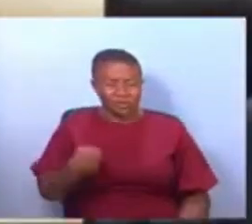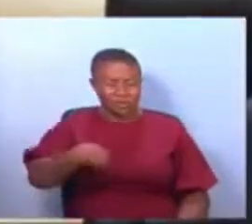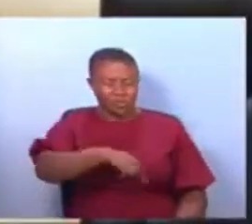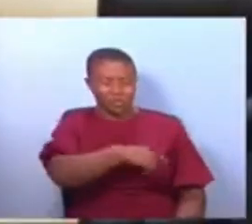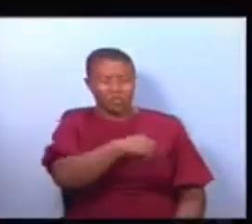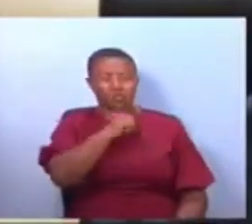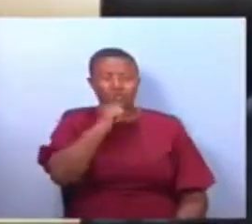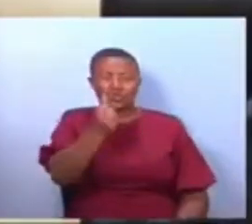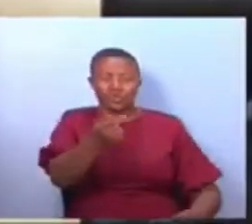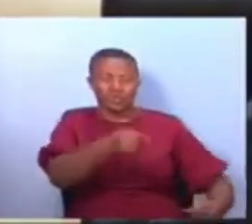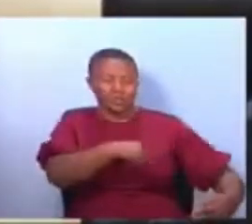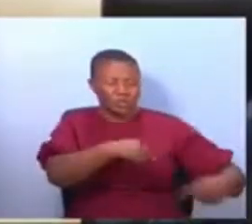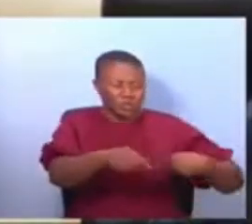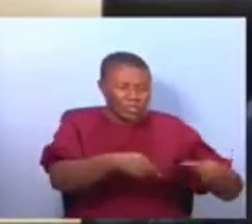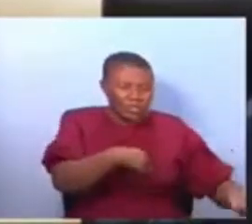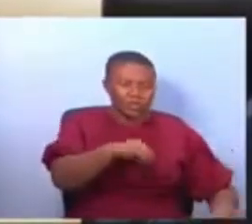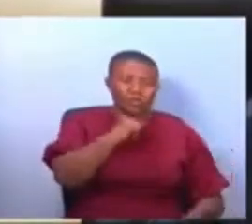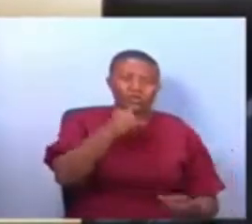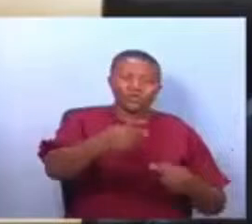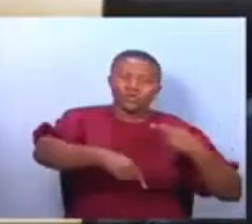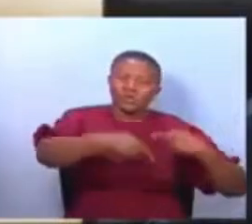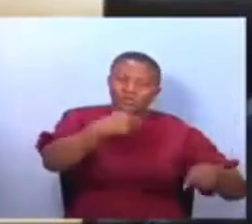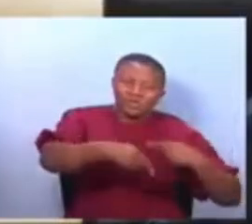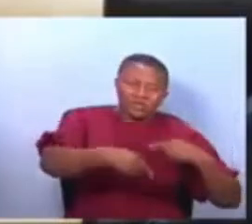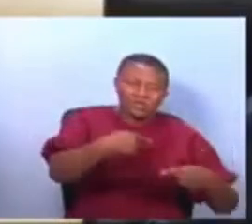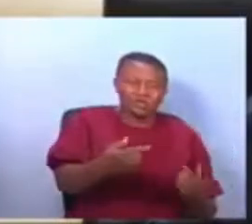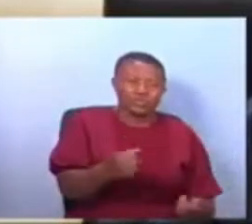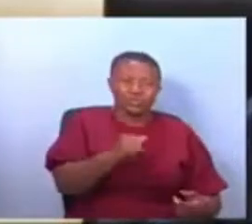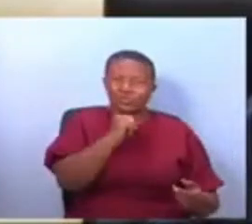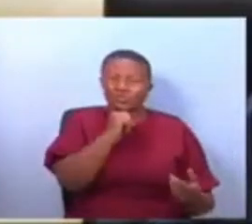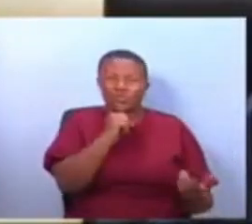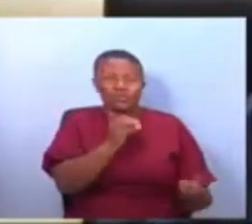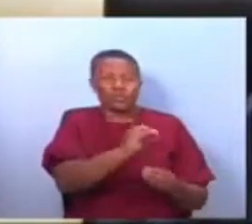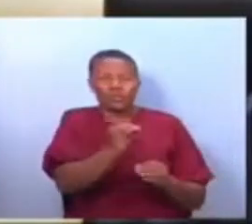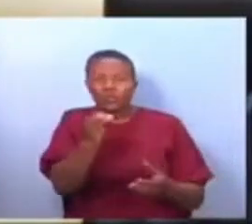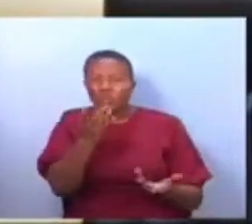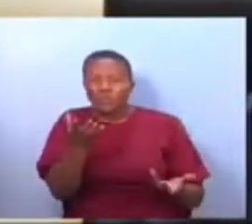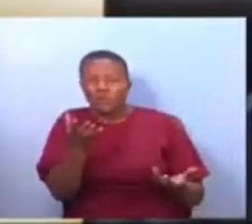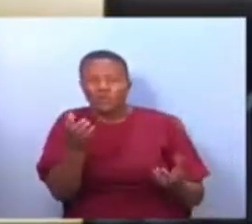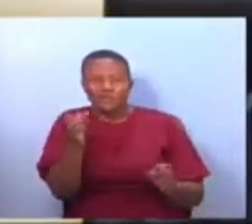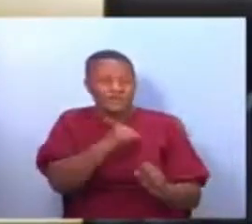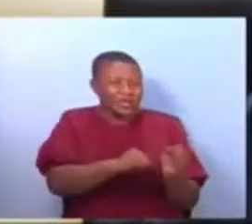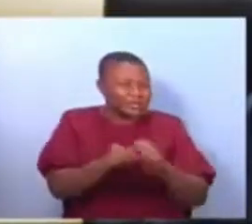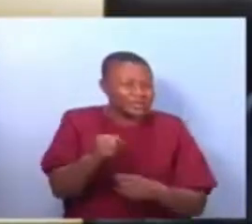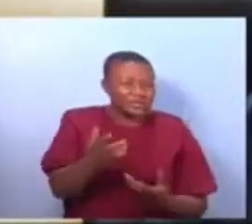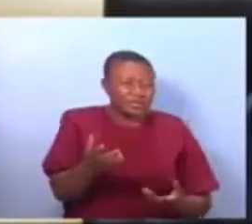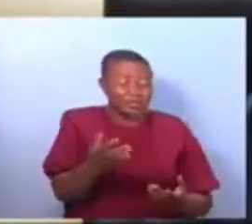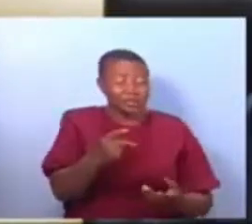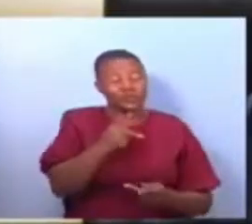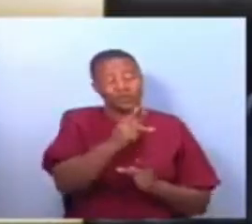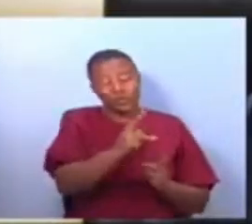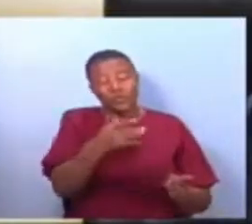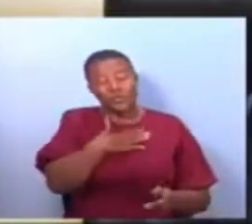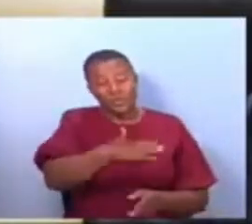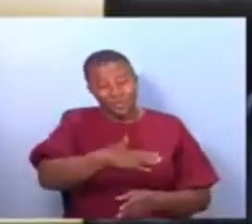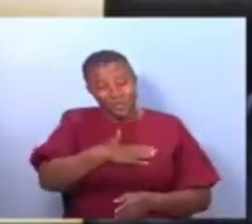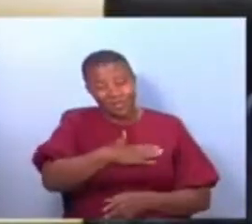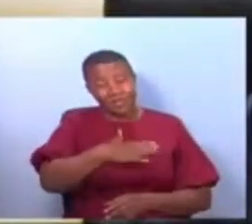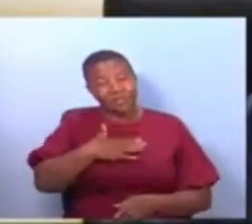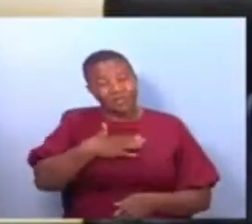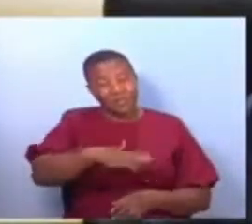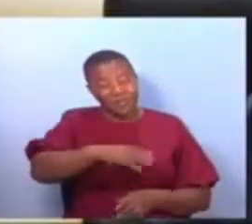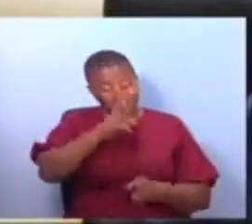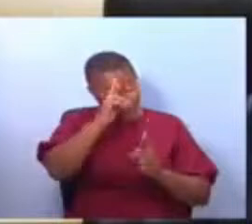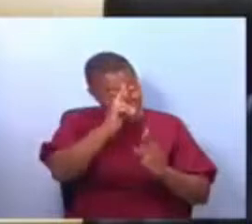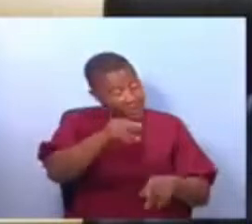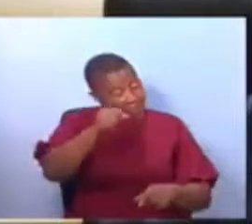debating, we are not in periods of statements, and so my respected colleague,